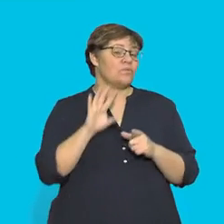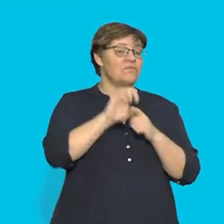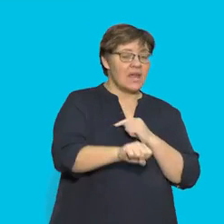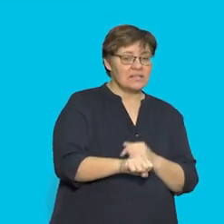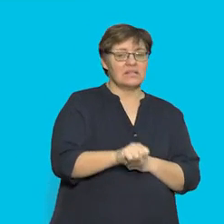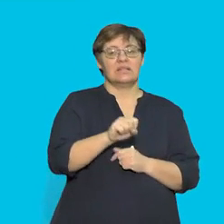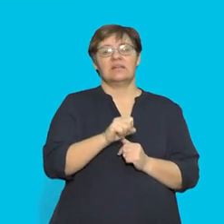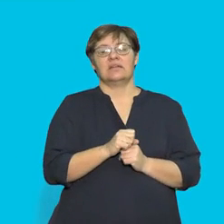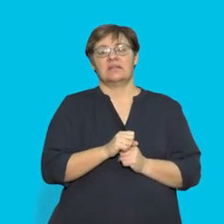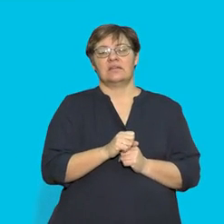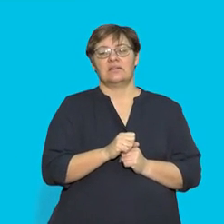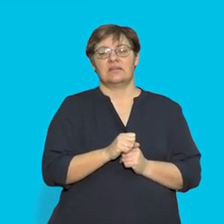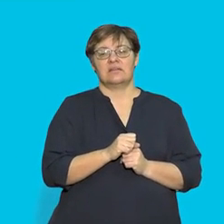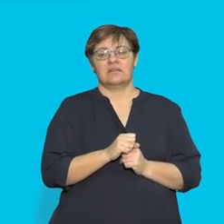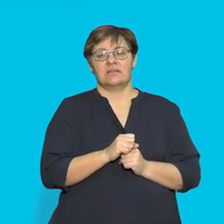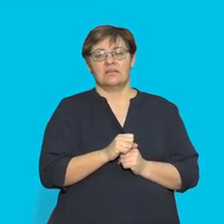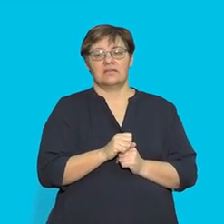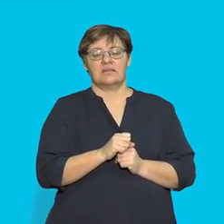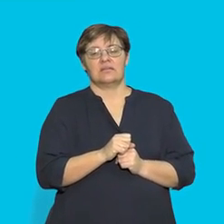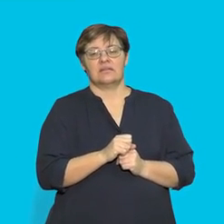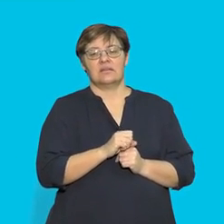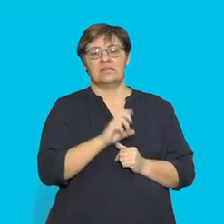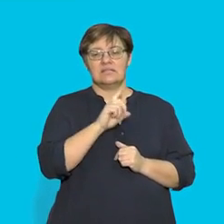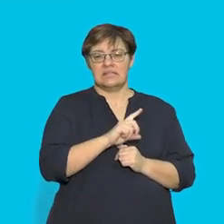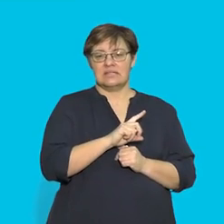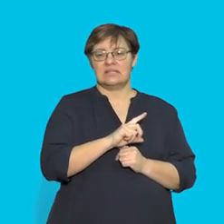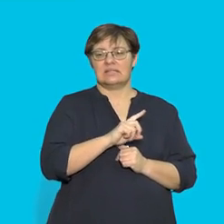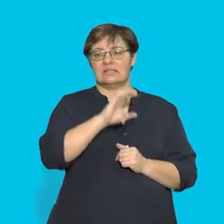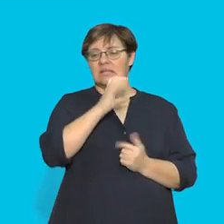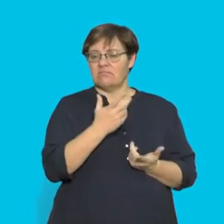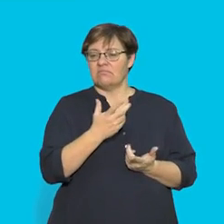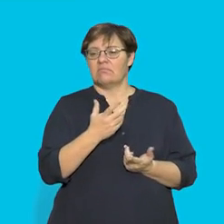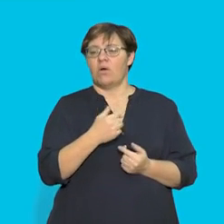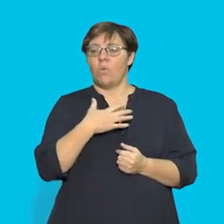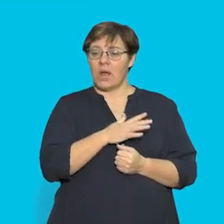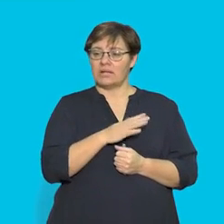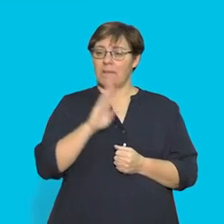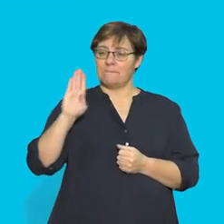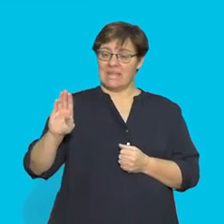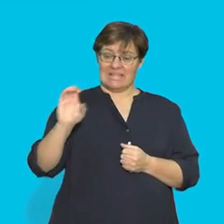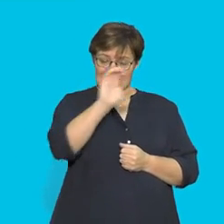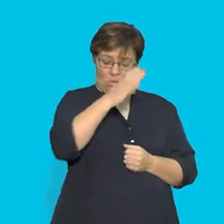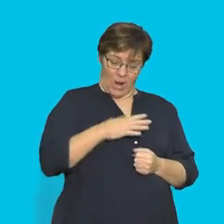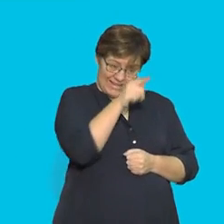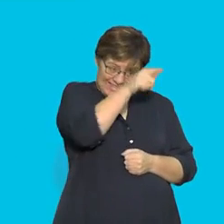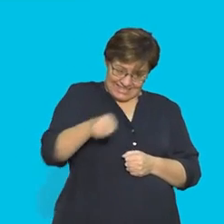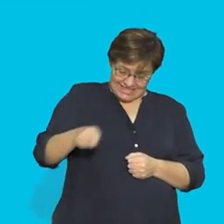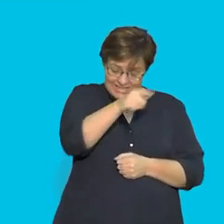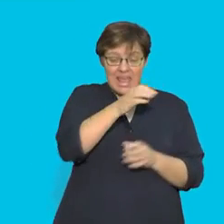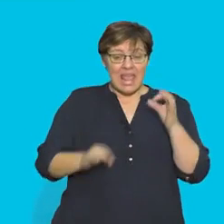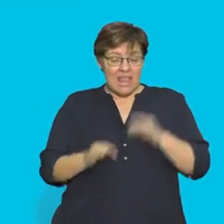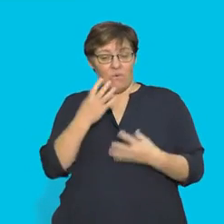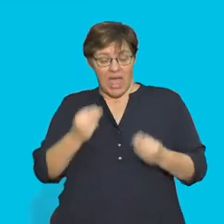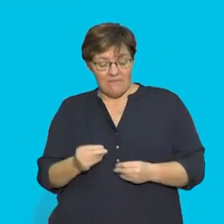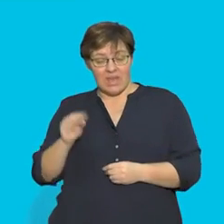find BC. We need one more bit of information in this triangle to solve this triangle. Because if we find BC here, then we